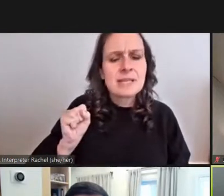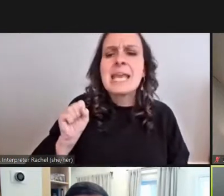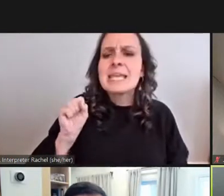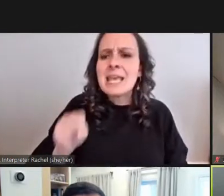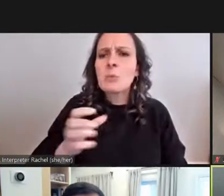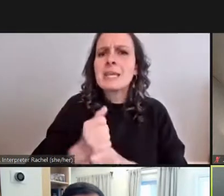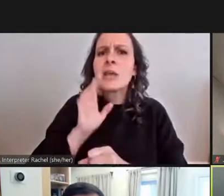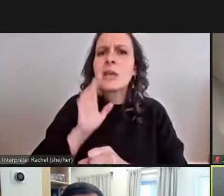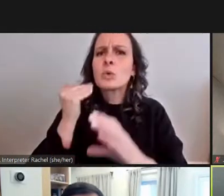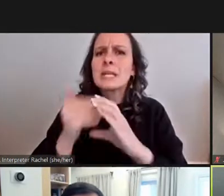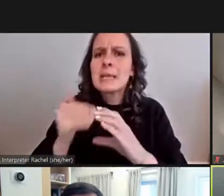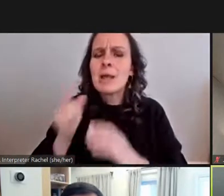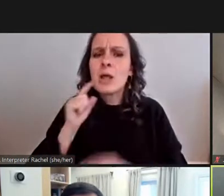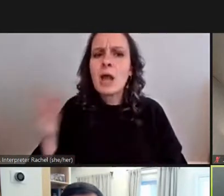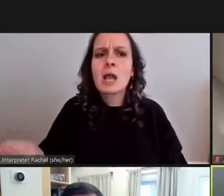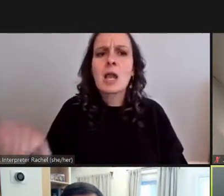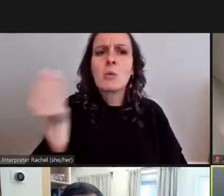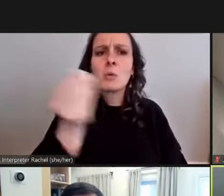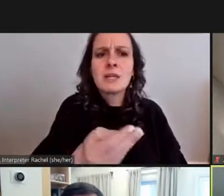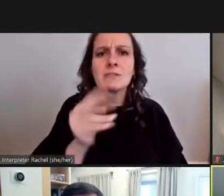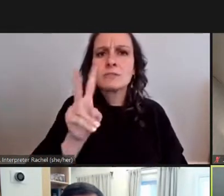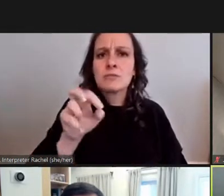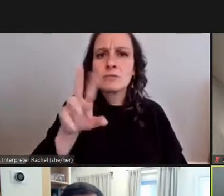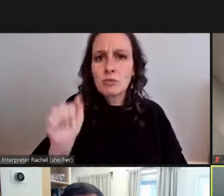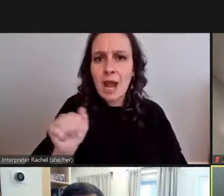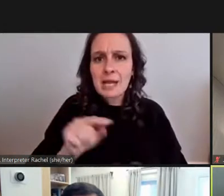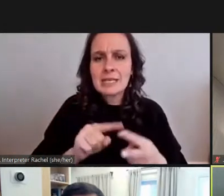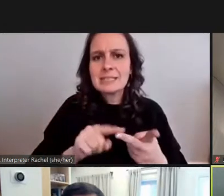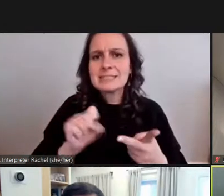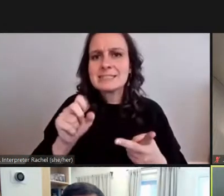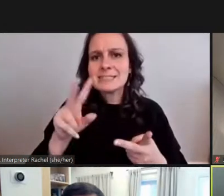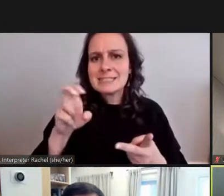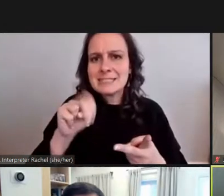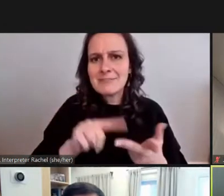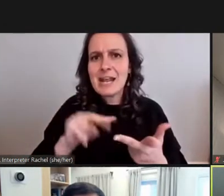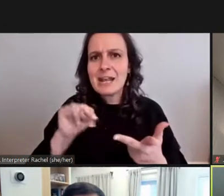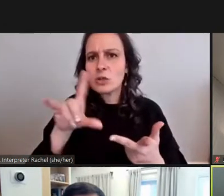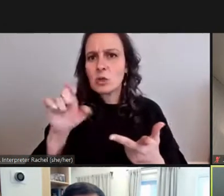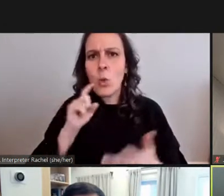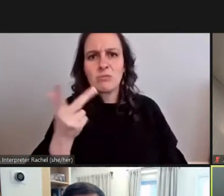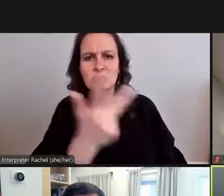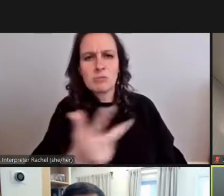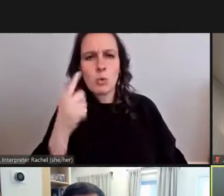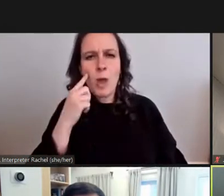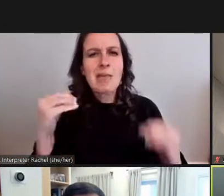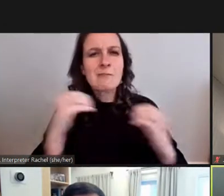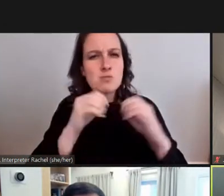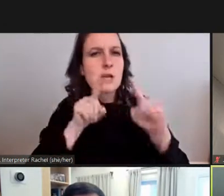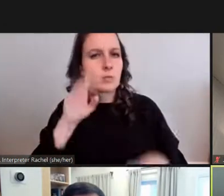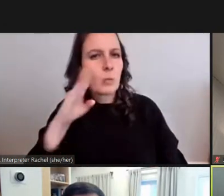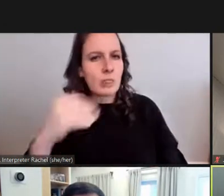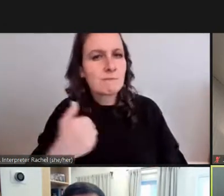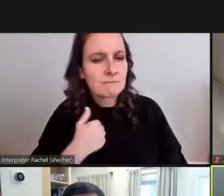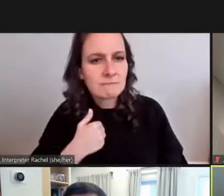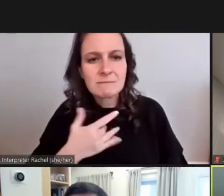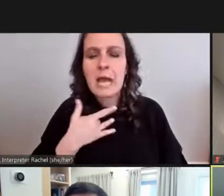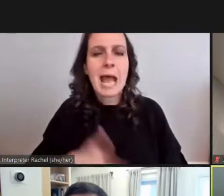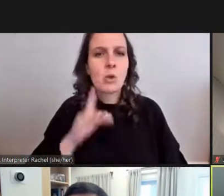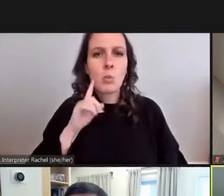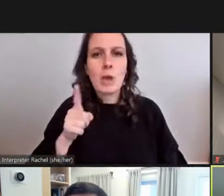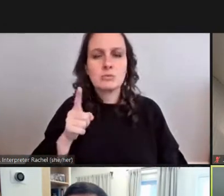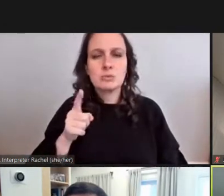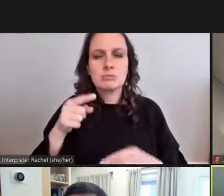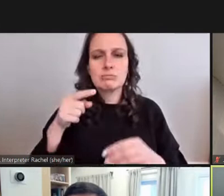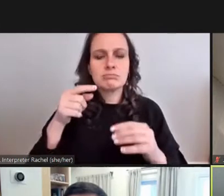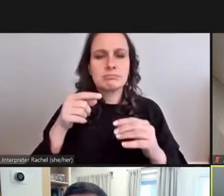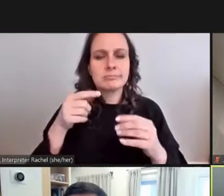that over to Veronica, Stephen, and Nicole, because I think that they're going to have more answers about that. That I just don't want to go down that rabbit